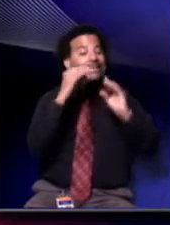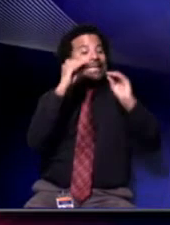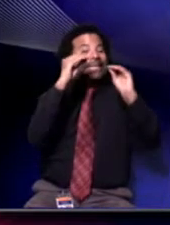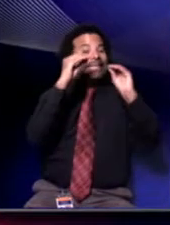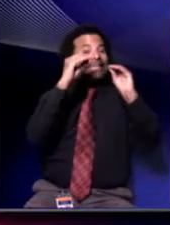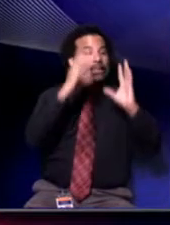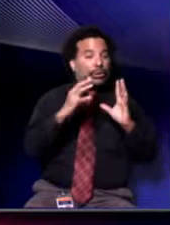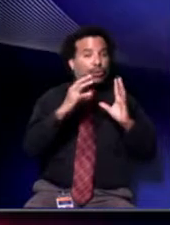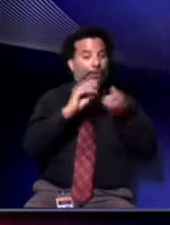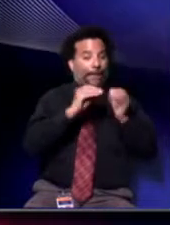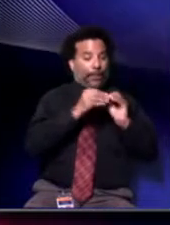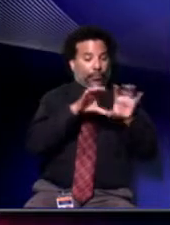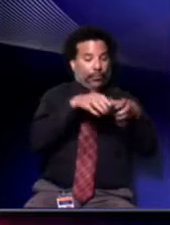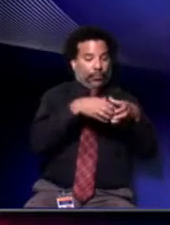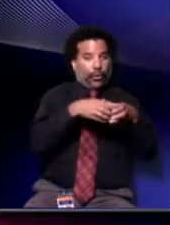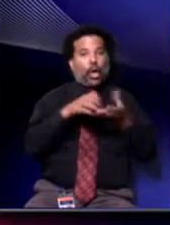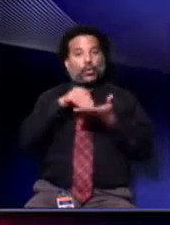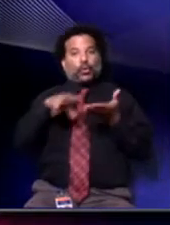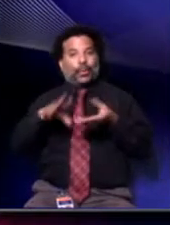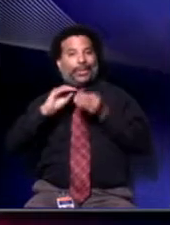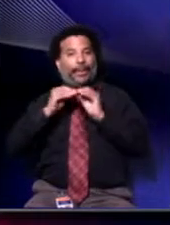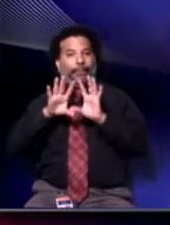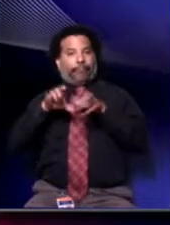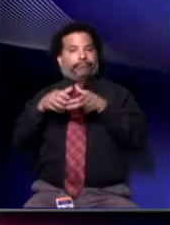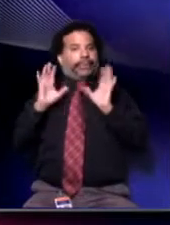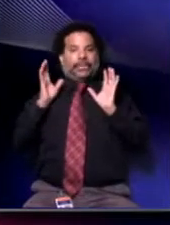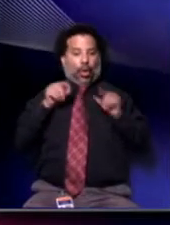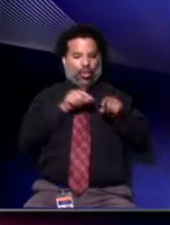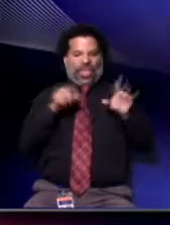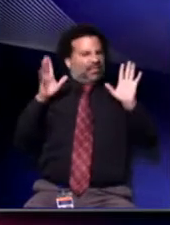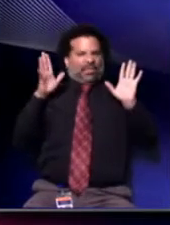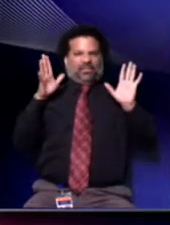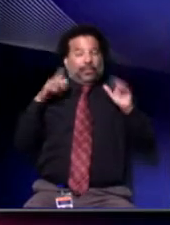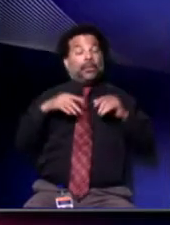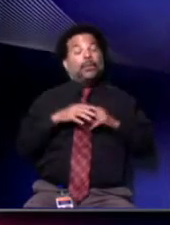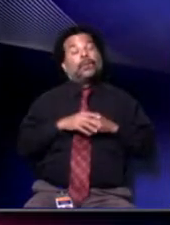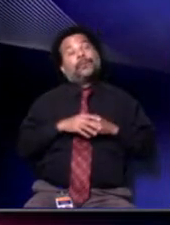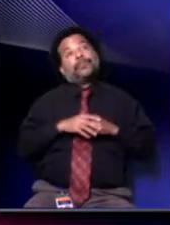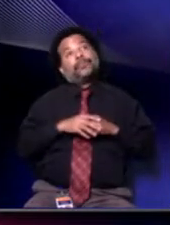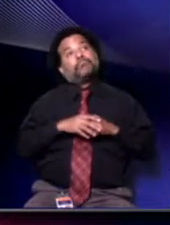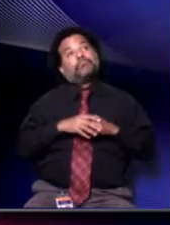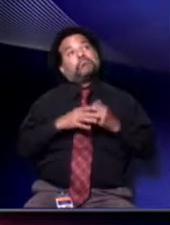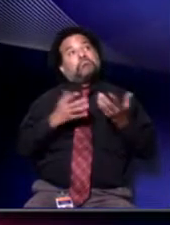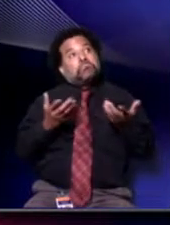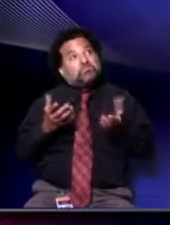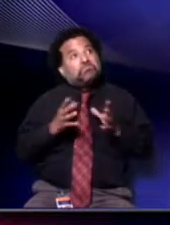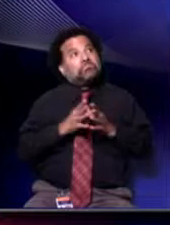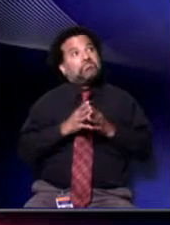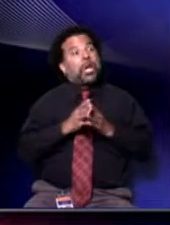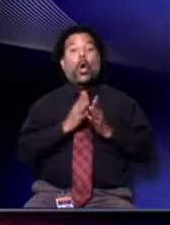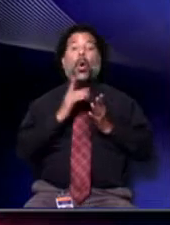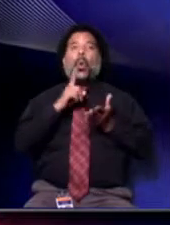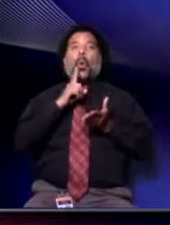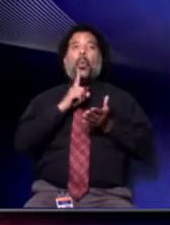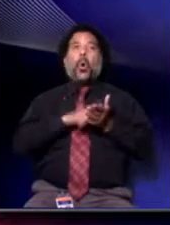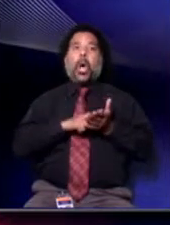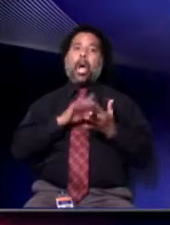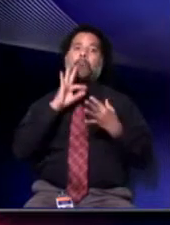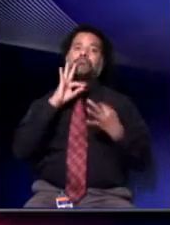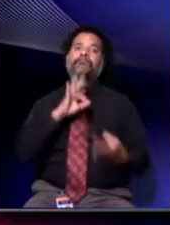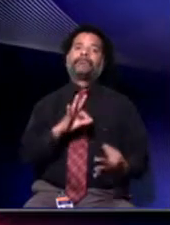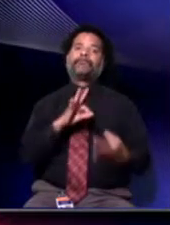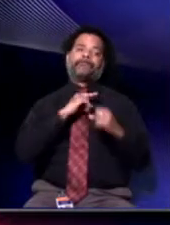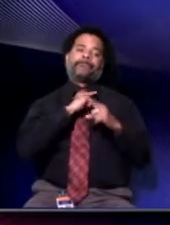ratio. Okay. So what are appropriate ratios of